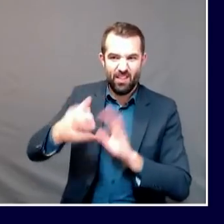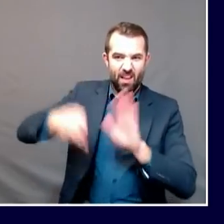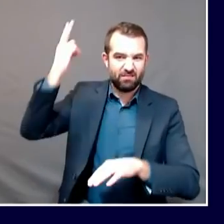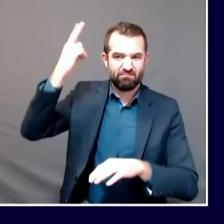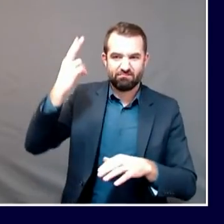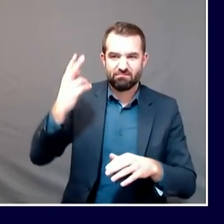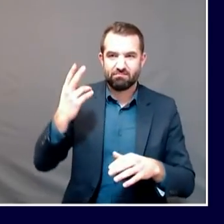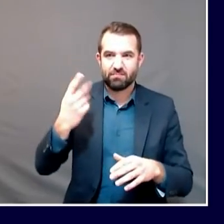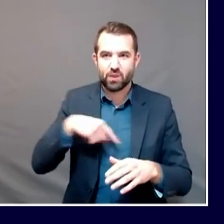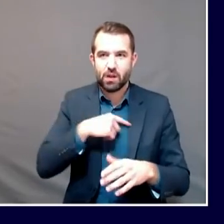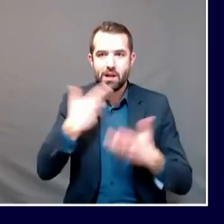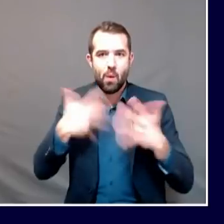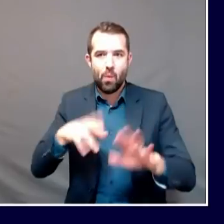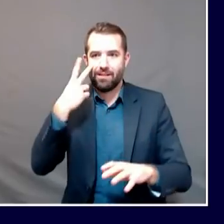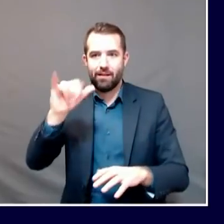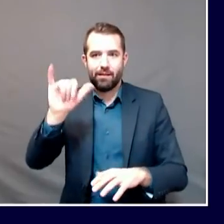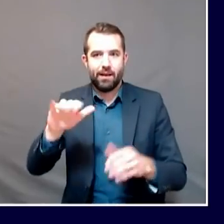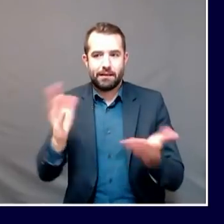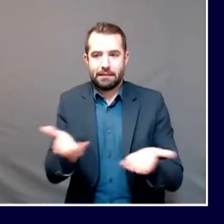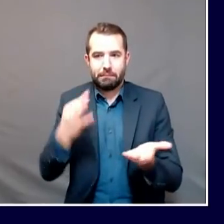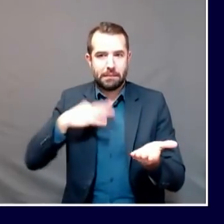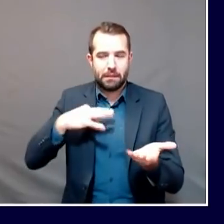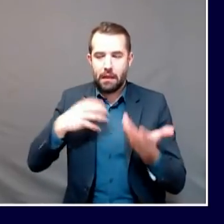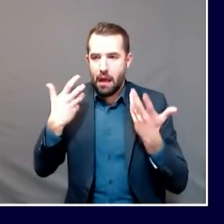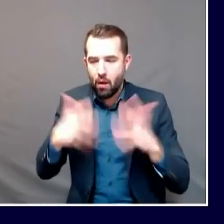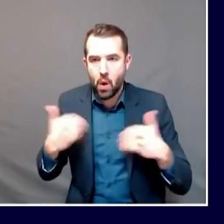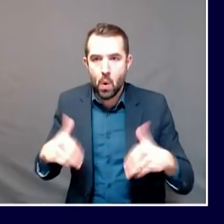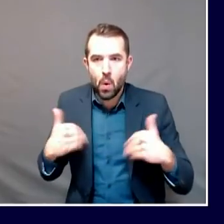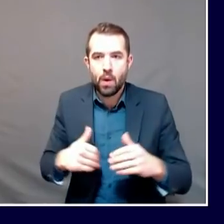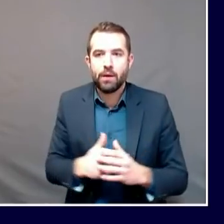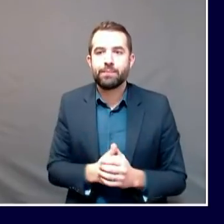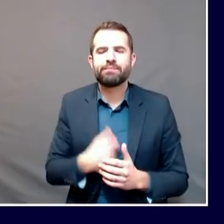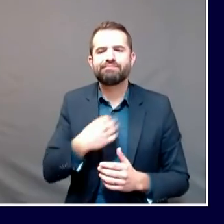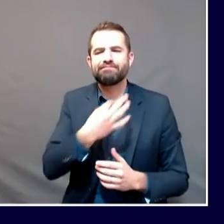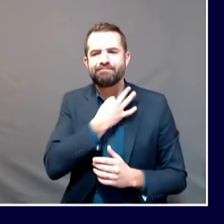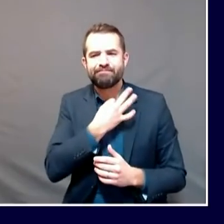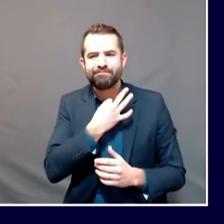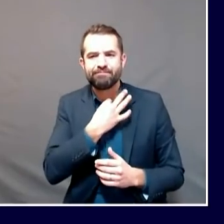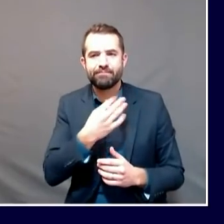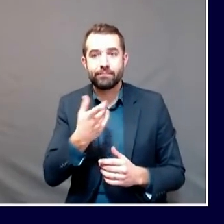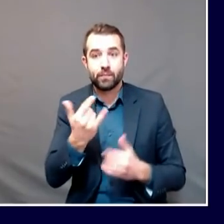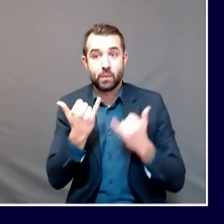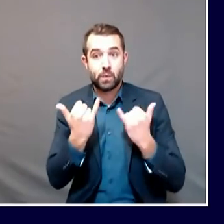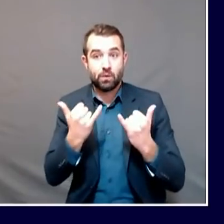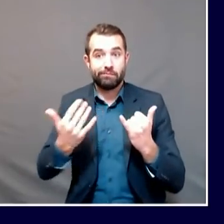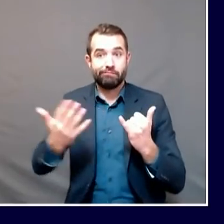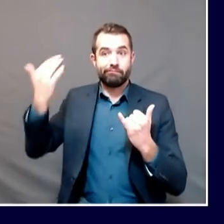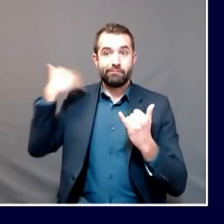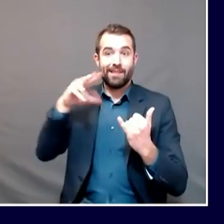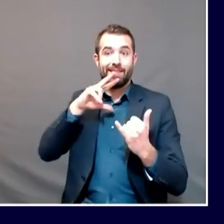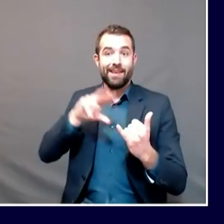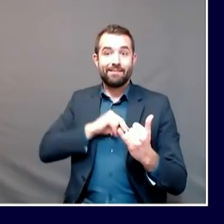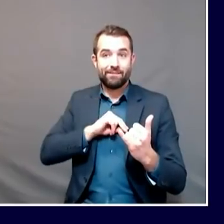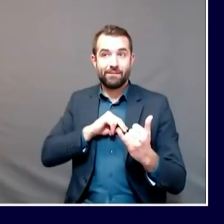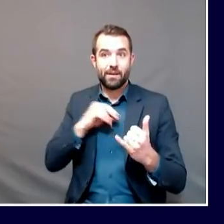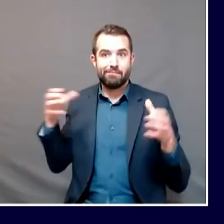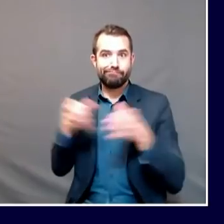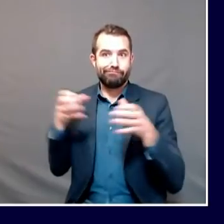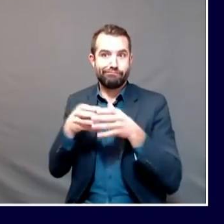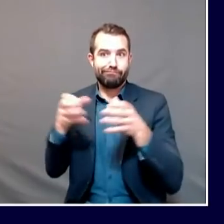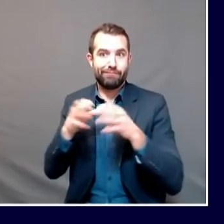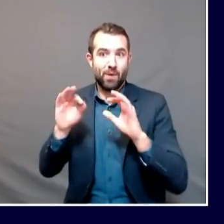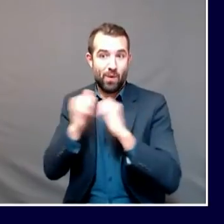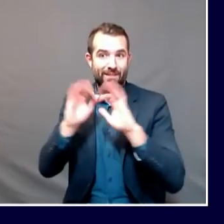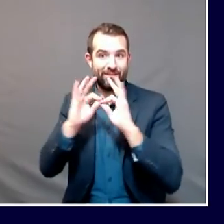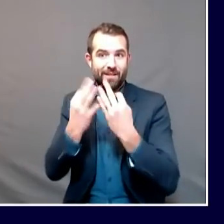but do you think we're hitting the Thanksgiving effects now? And if cases continue to grow, what might the